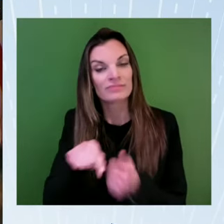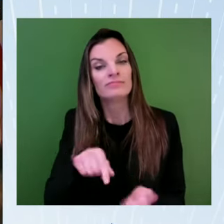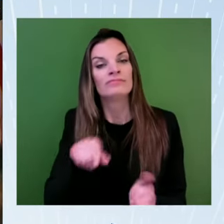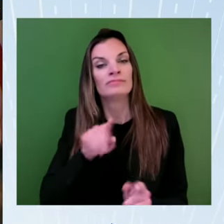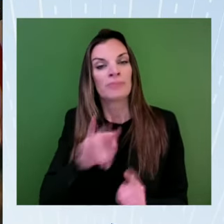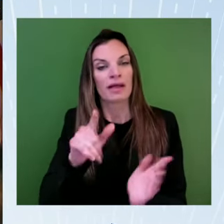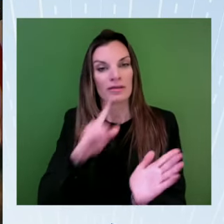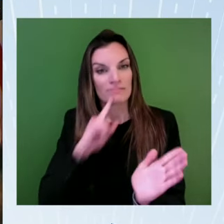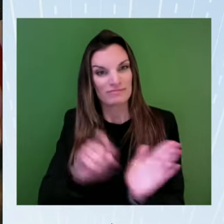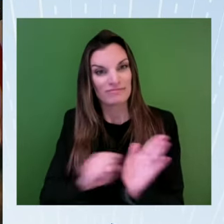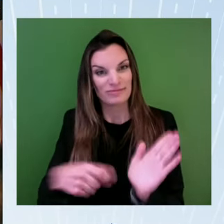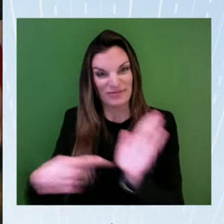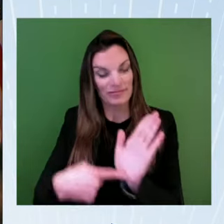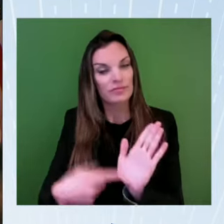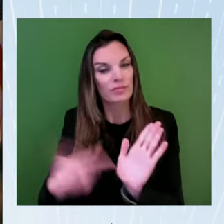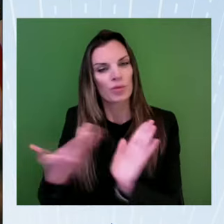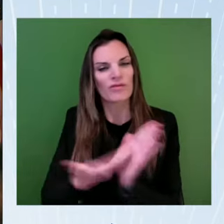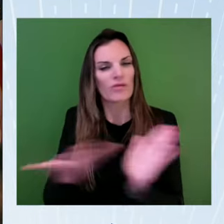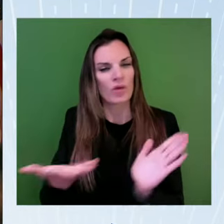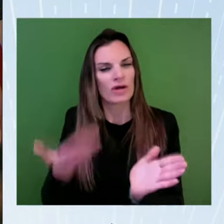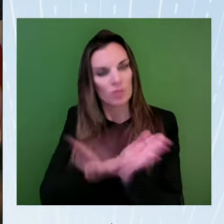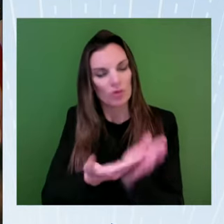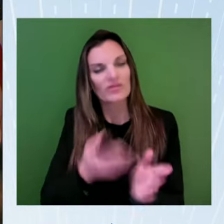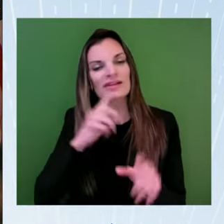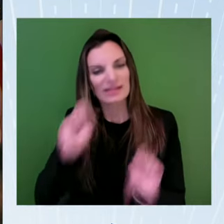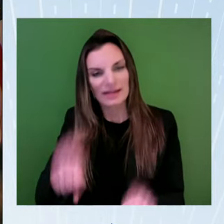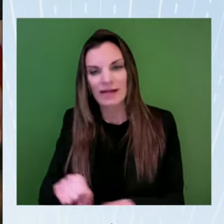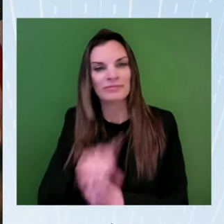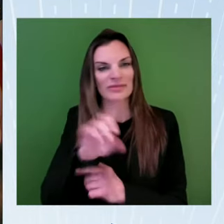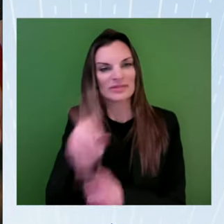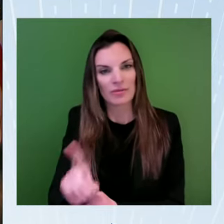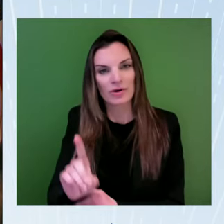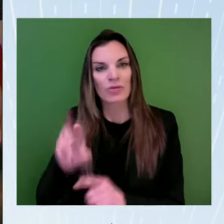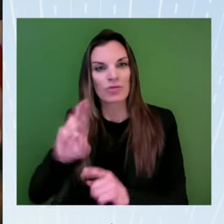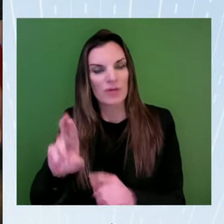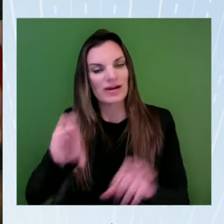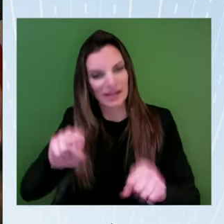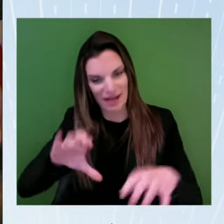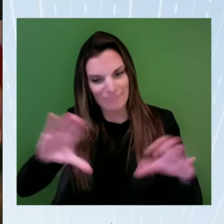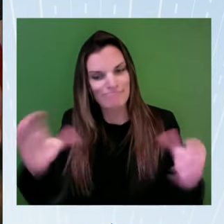and Democrats can come together to deliver for the American people.